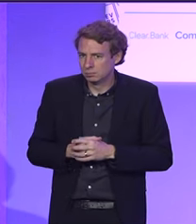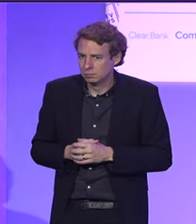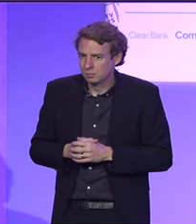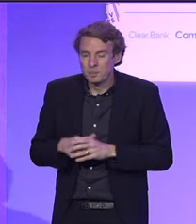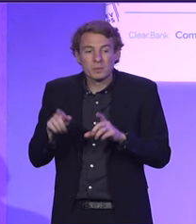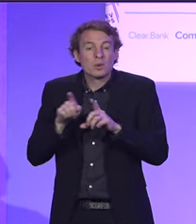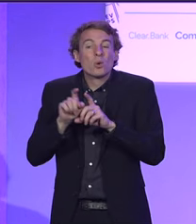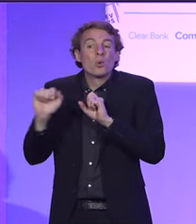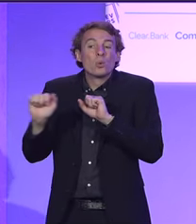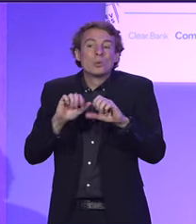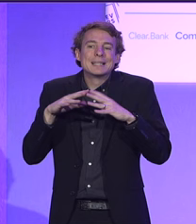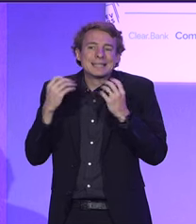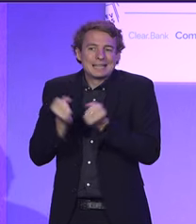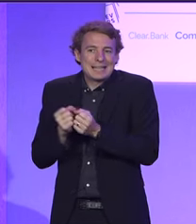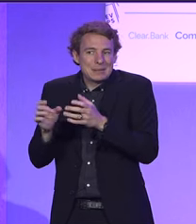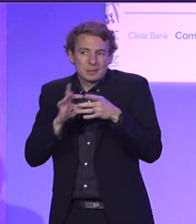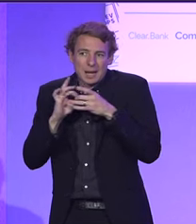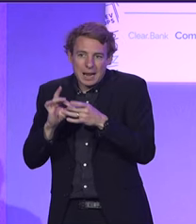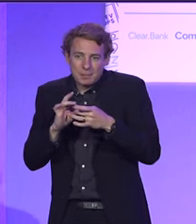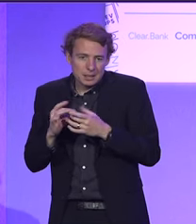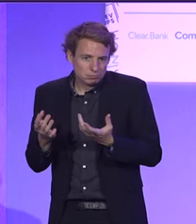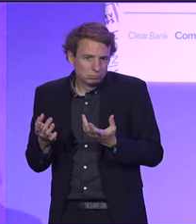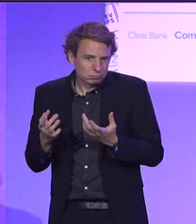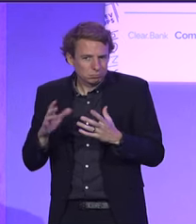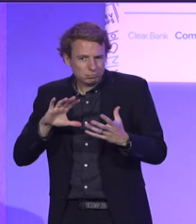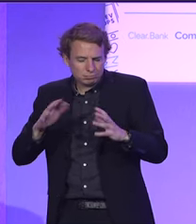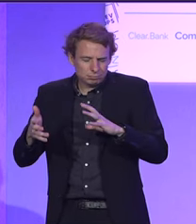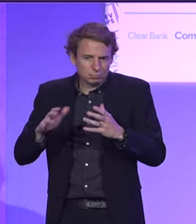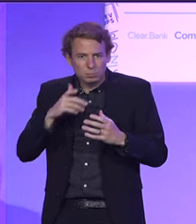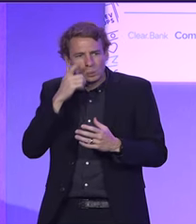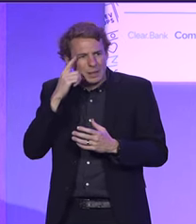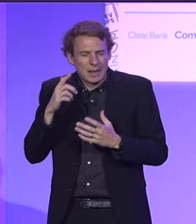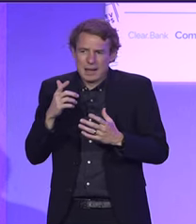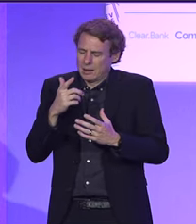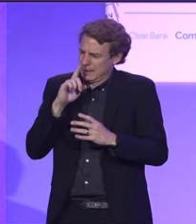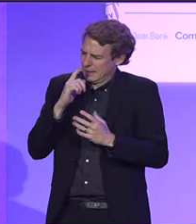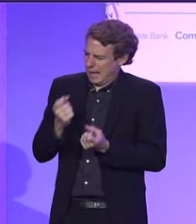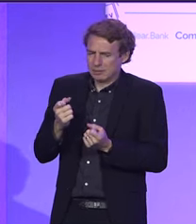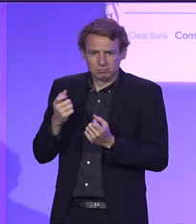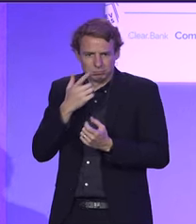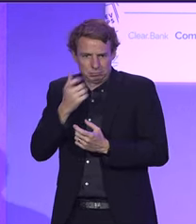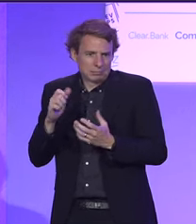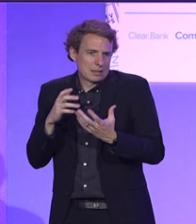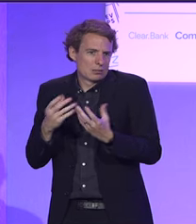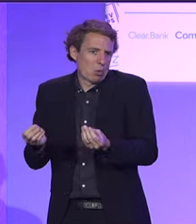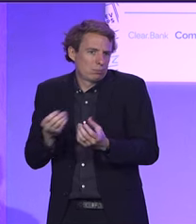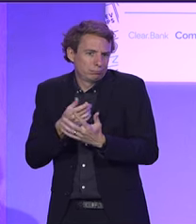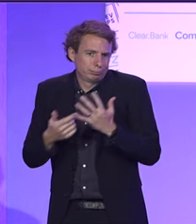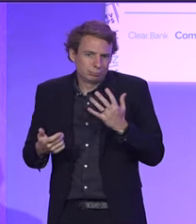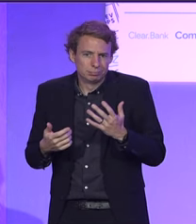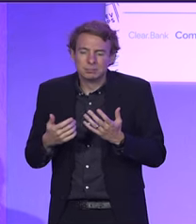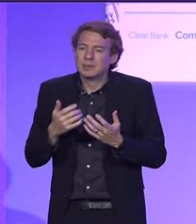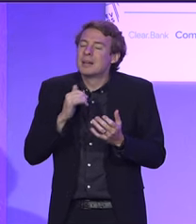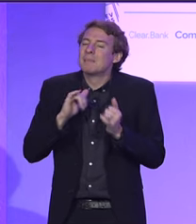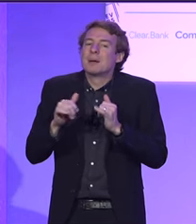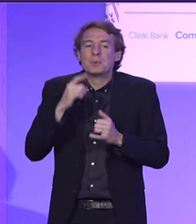dynamic? What can't you solve? A lot of the times we think we need to have a solved solution before we talk on stage. If you give me five reasons why